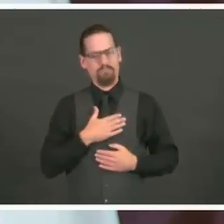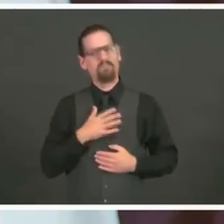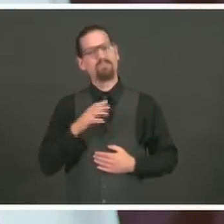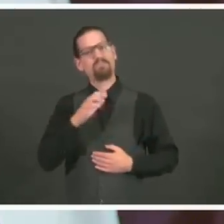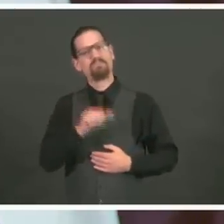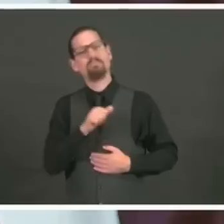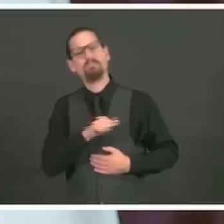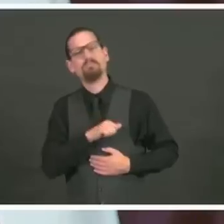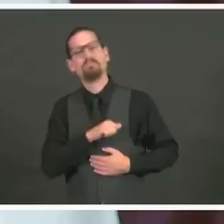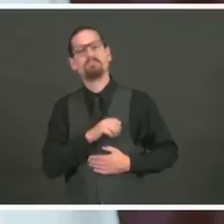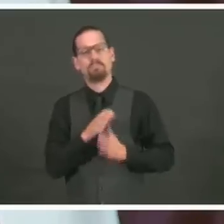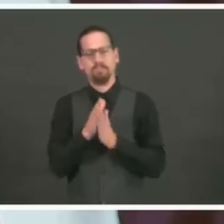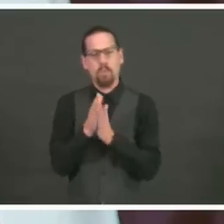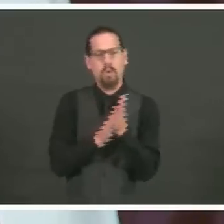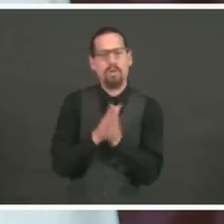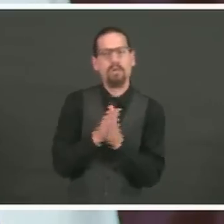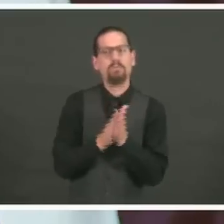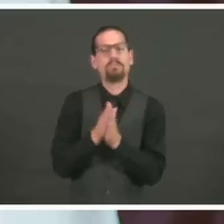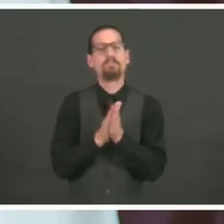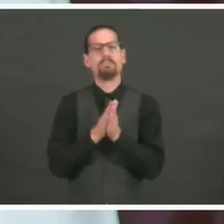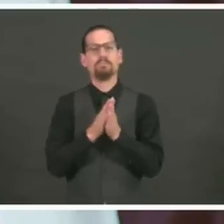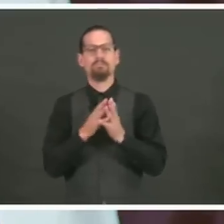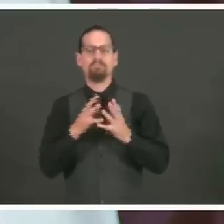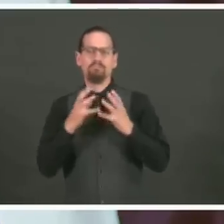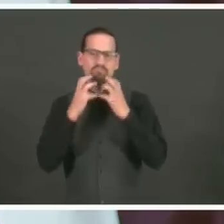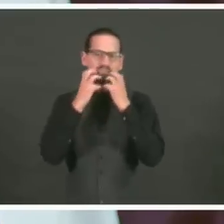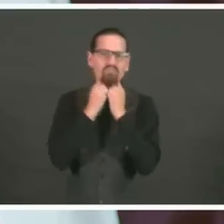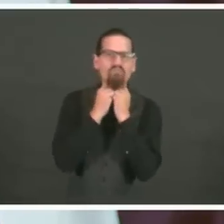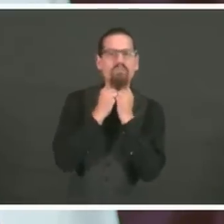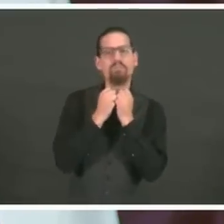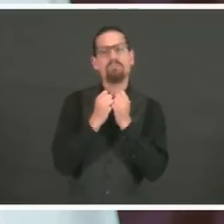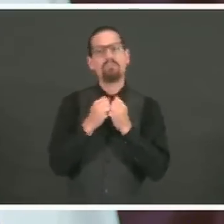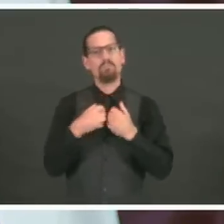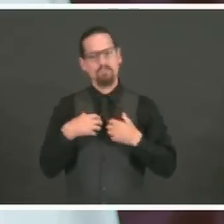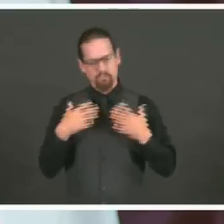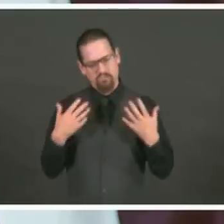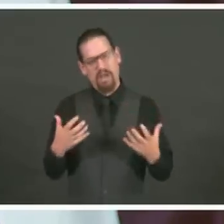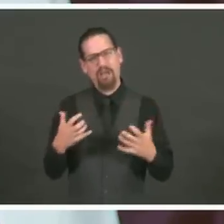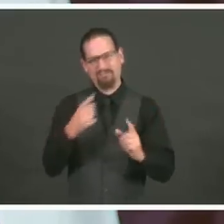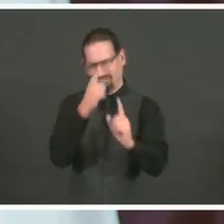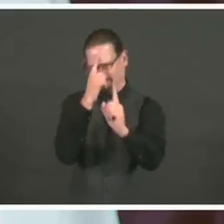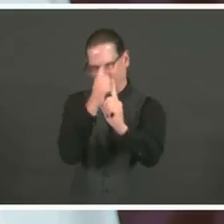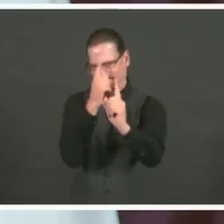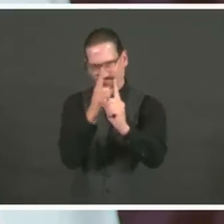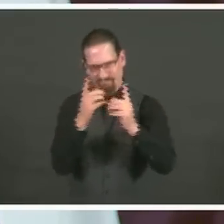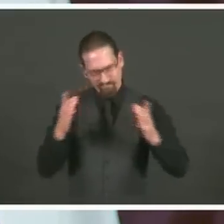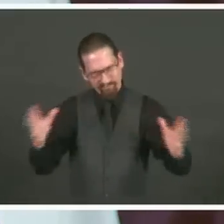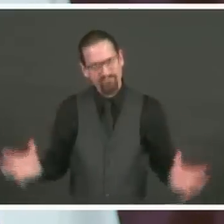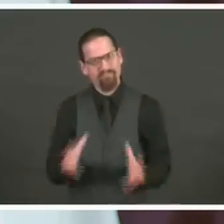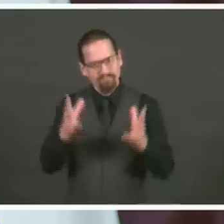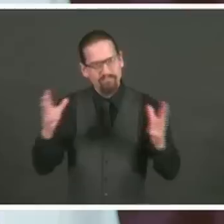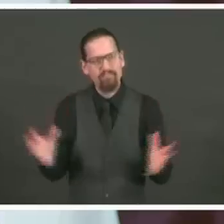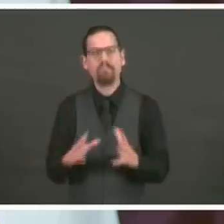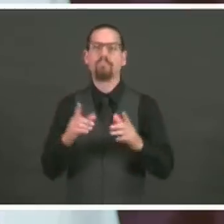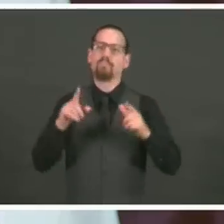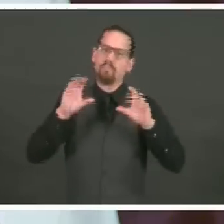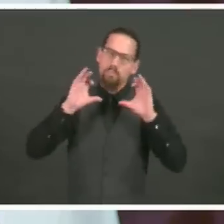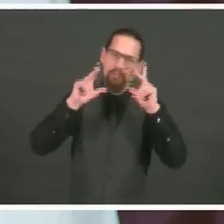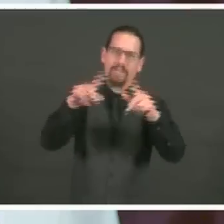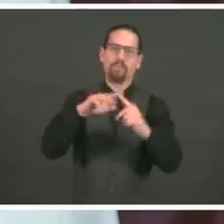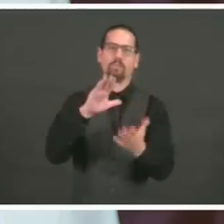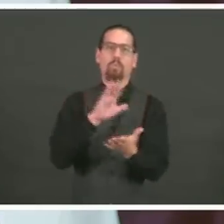and push ourselves to the limit to do all we can to get as many students in school as